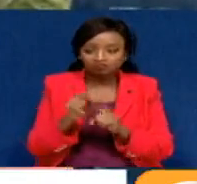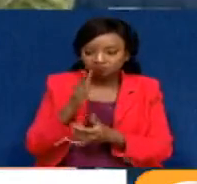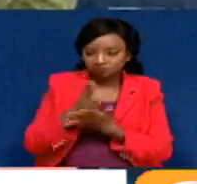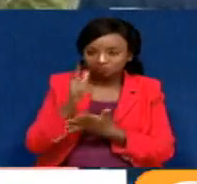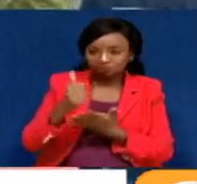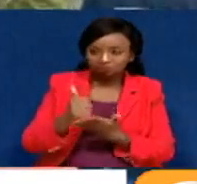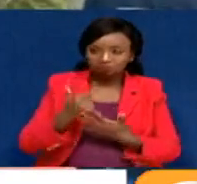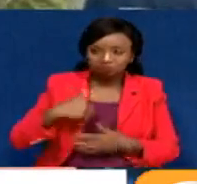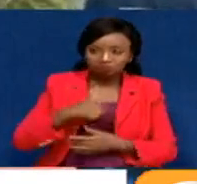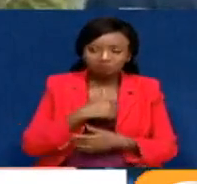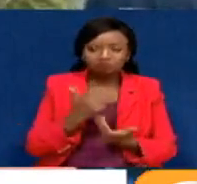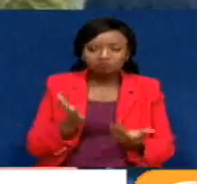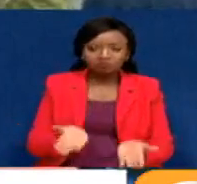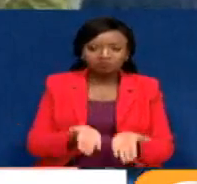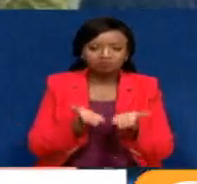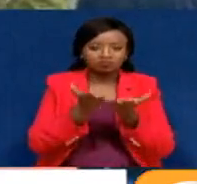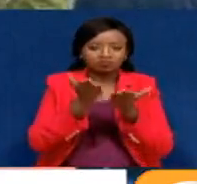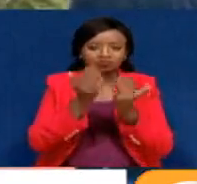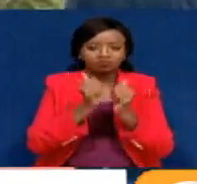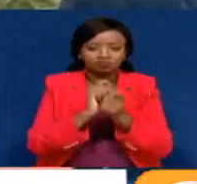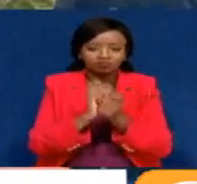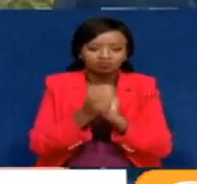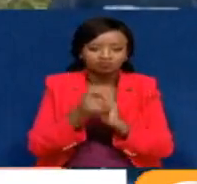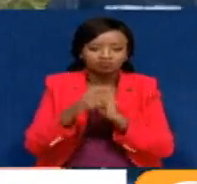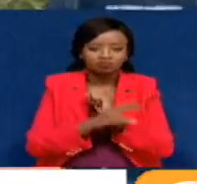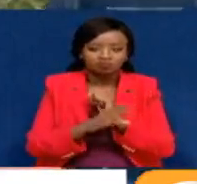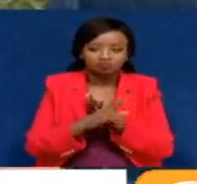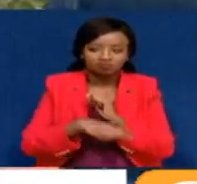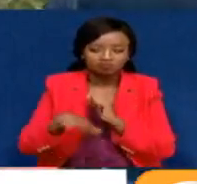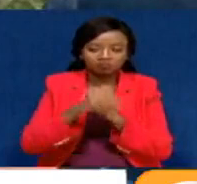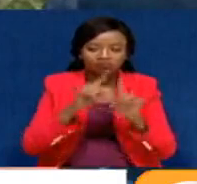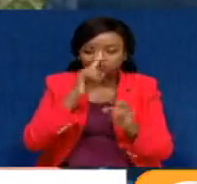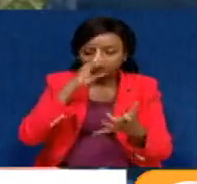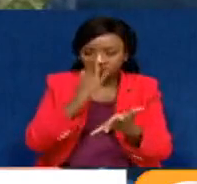the digital revolution of the continent. I